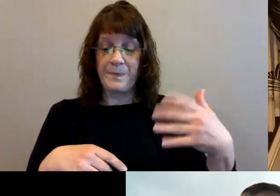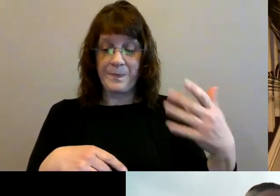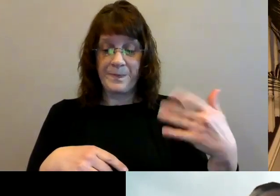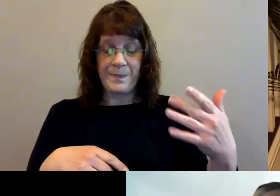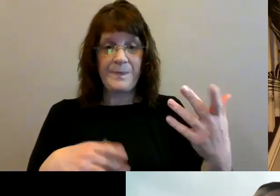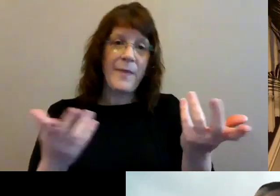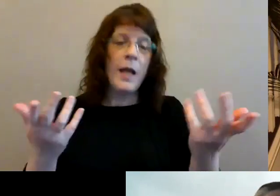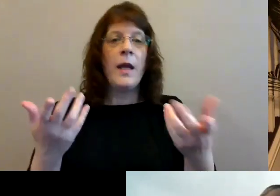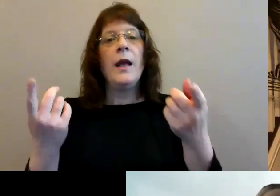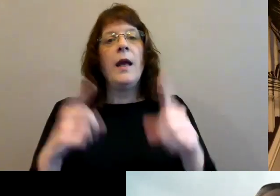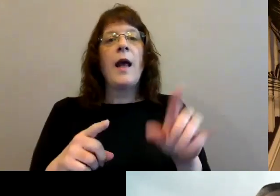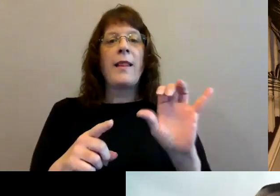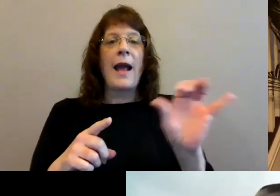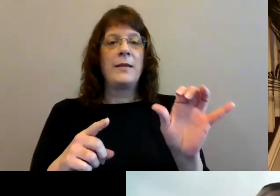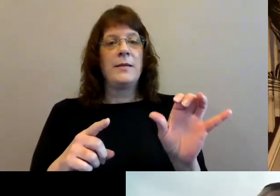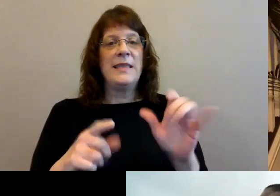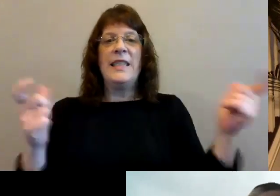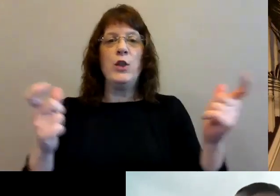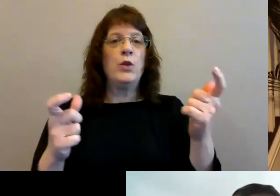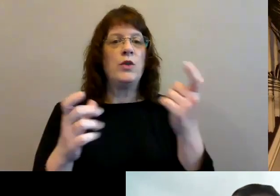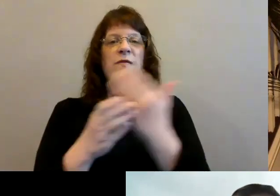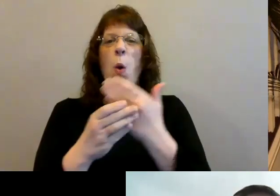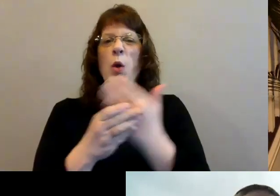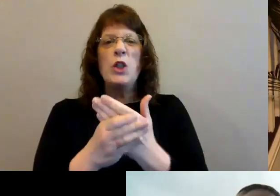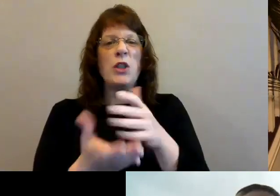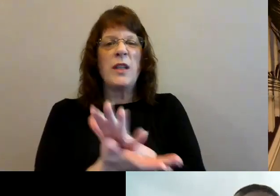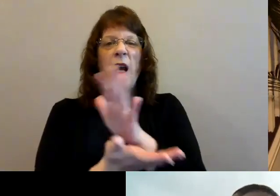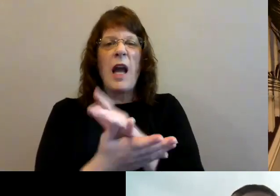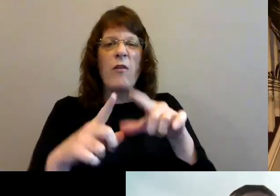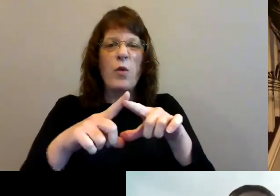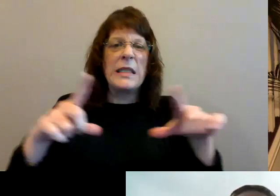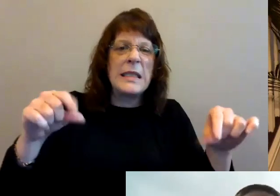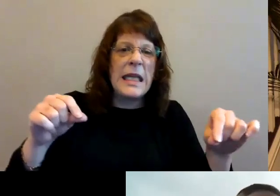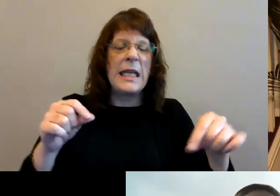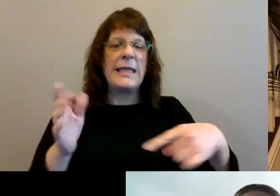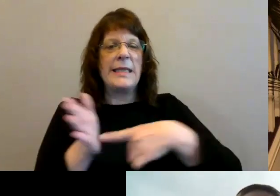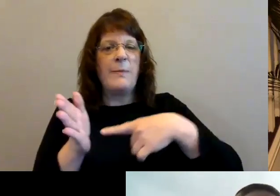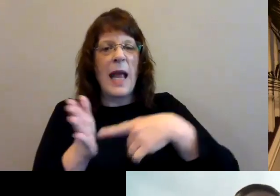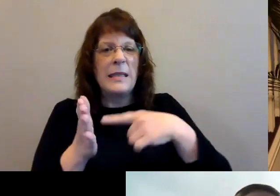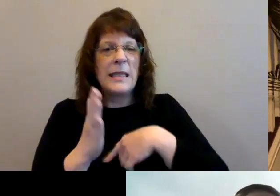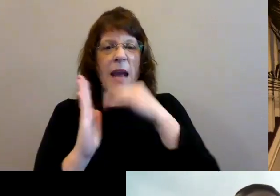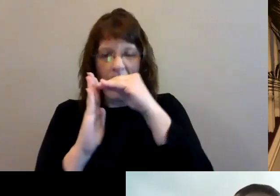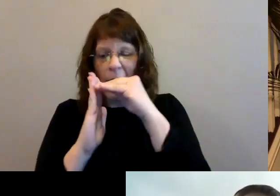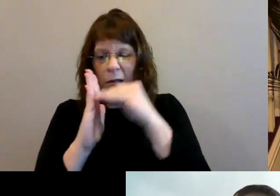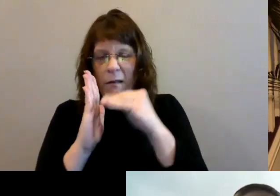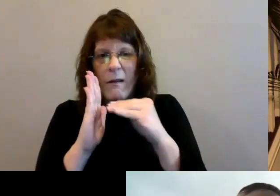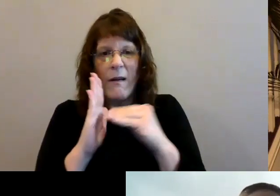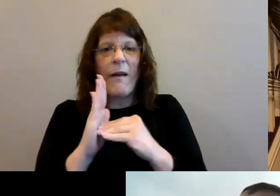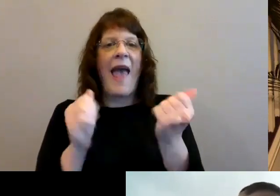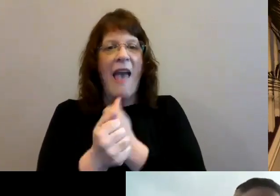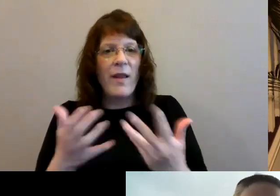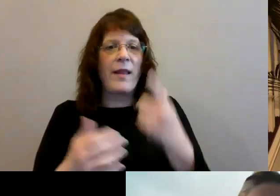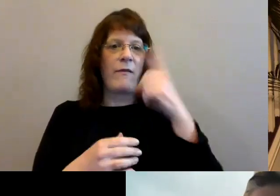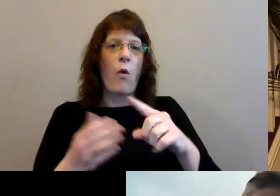It ends up like being these huge folders of receipts and like of expenses, and we have to keep track of every single expense for every